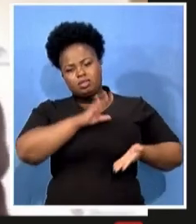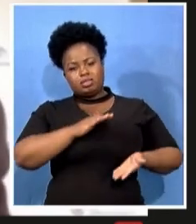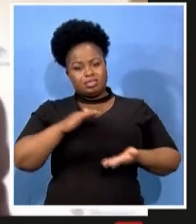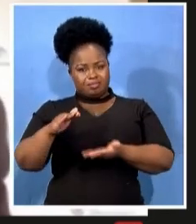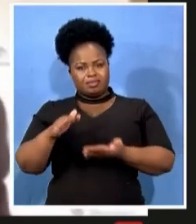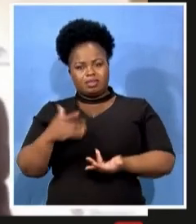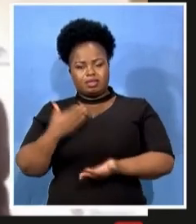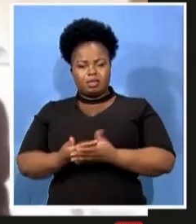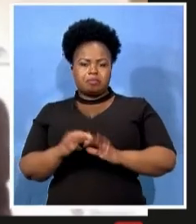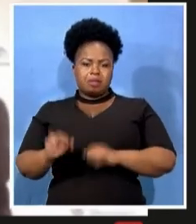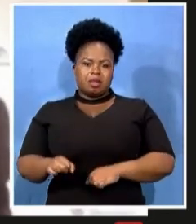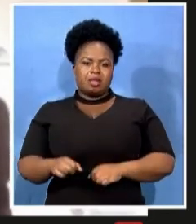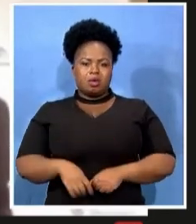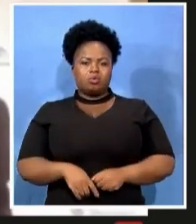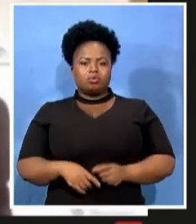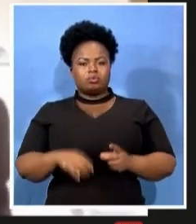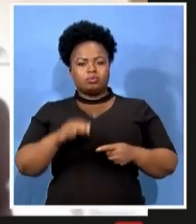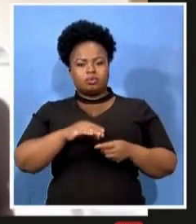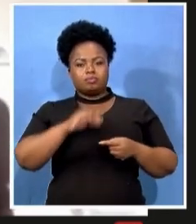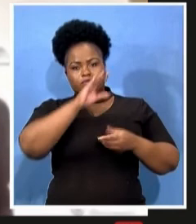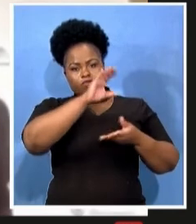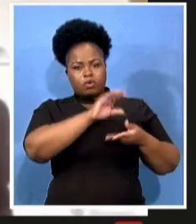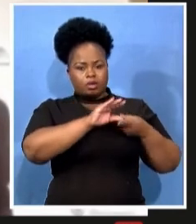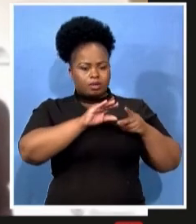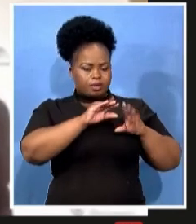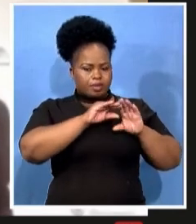that different